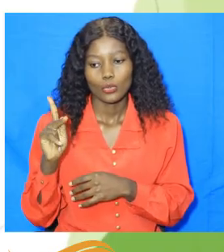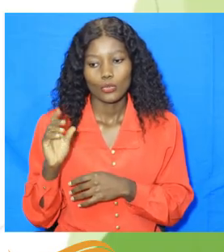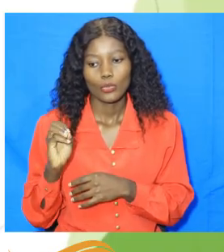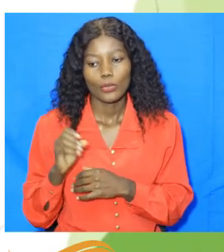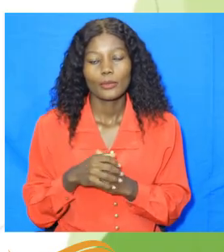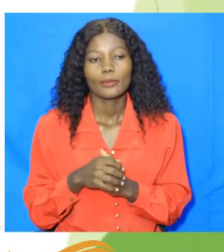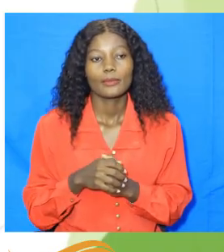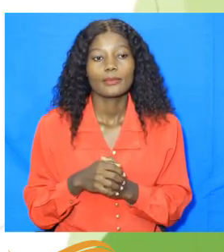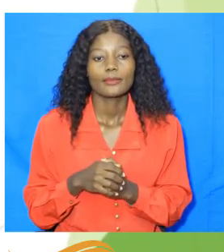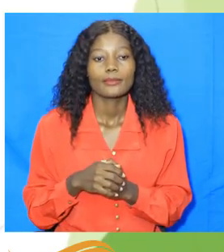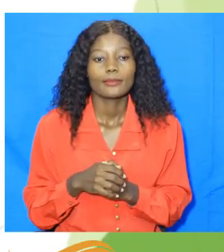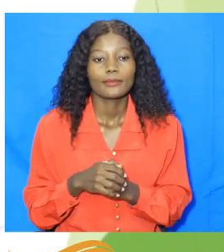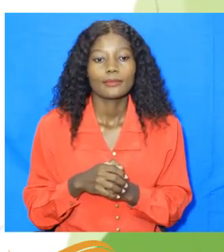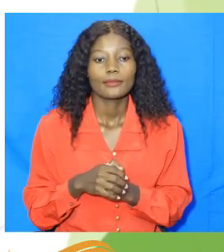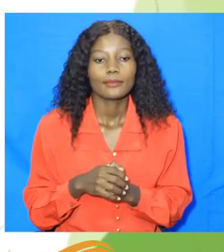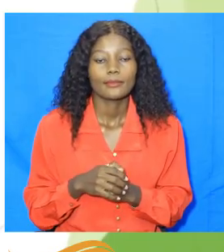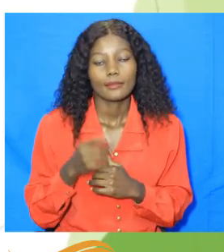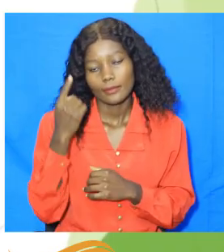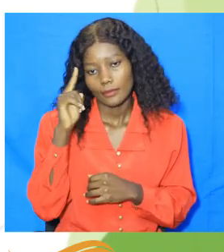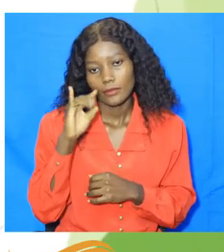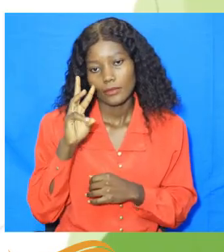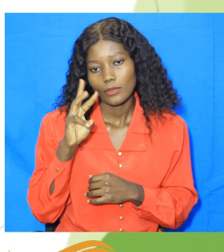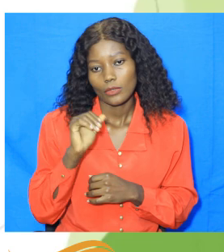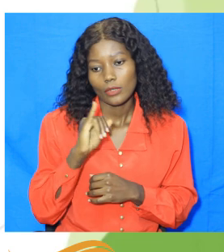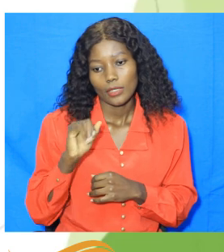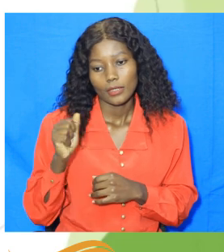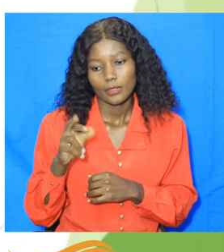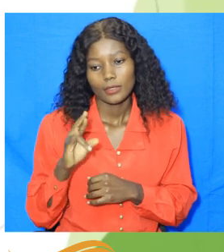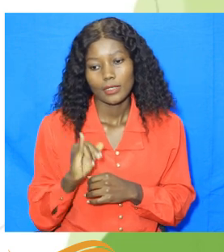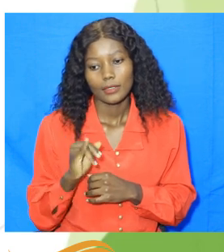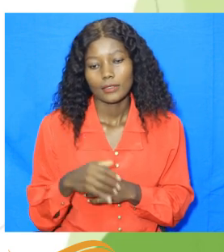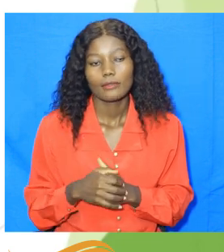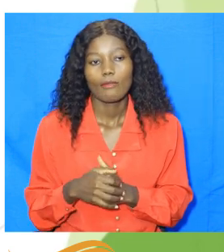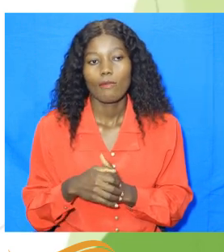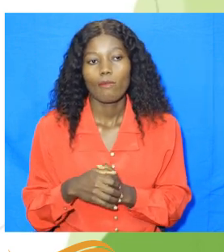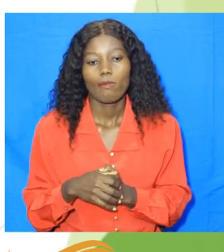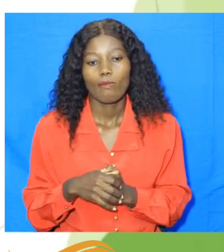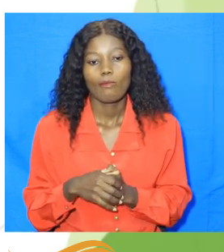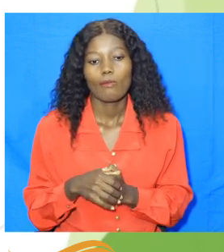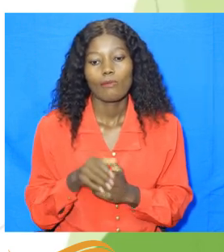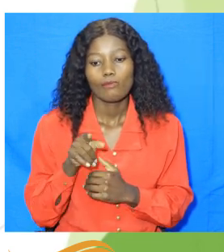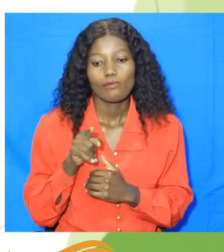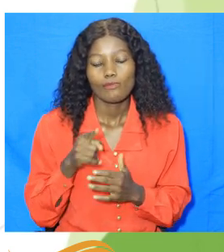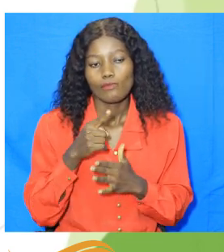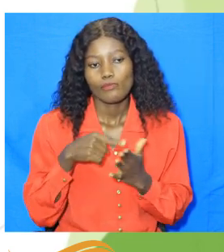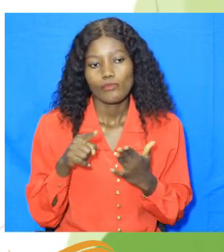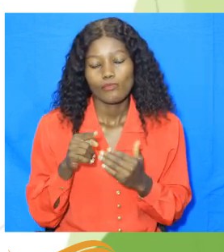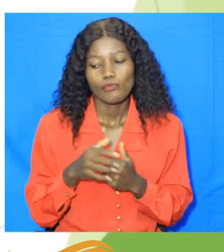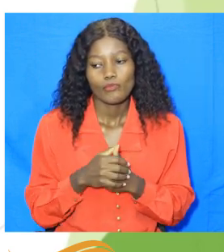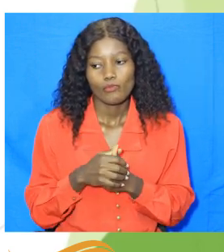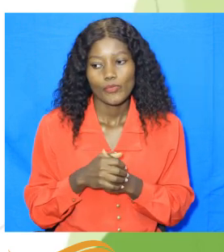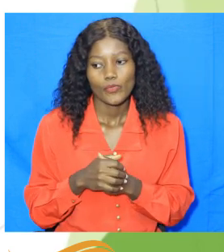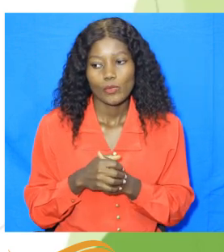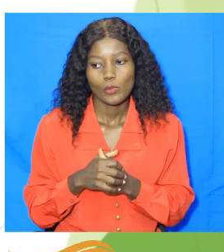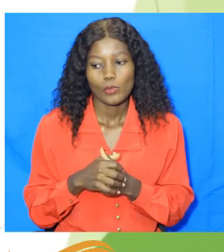And for Wazari, this is the correct gesture for Wazari